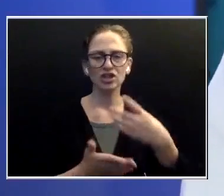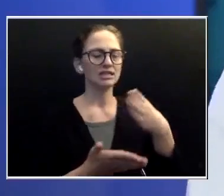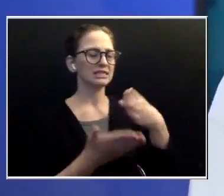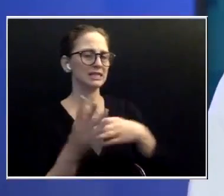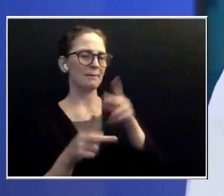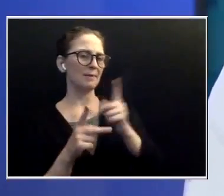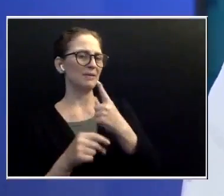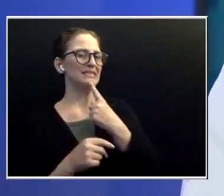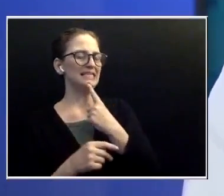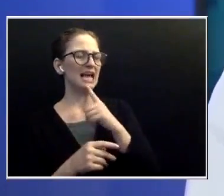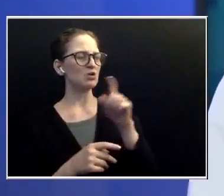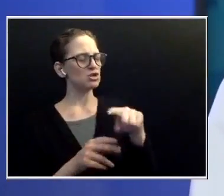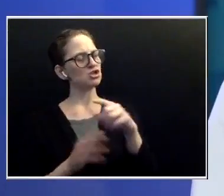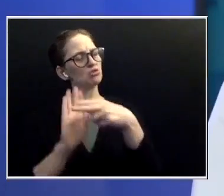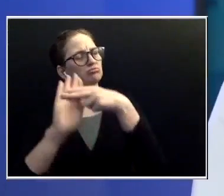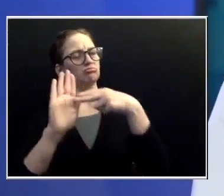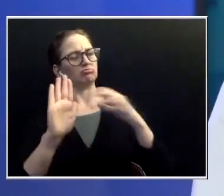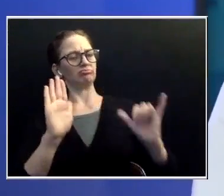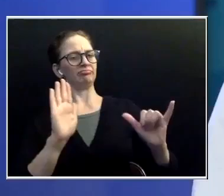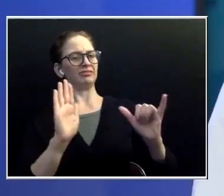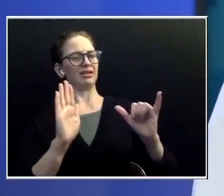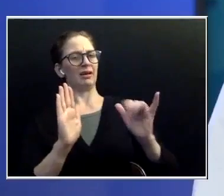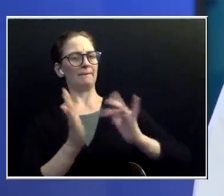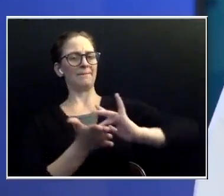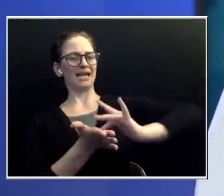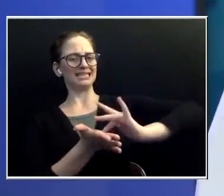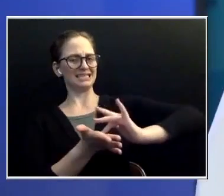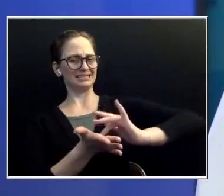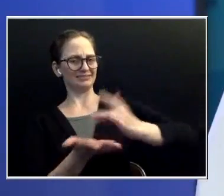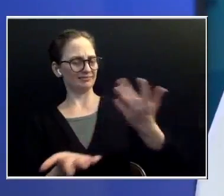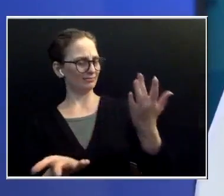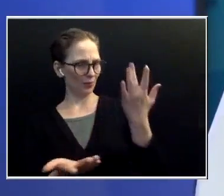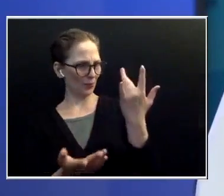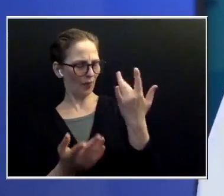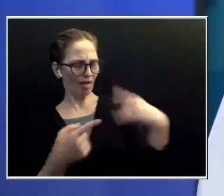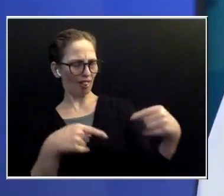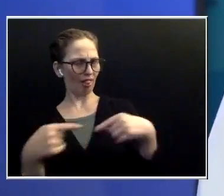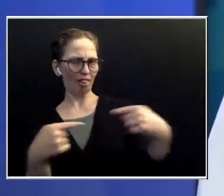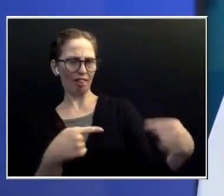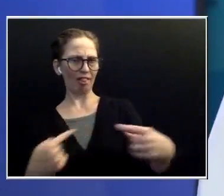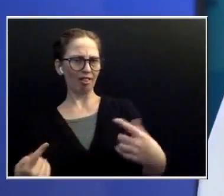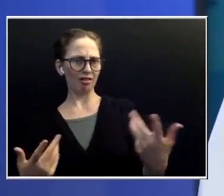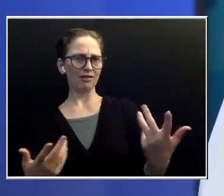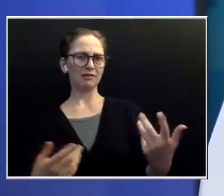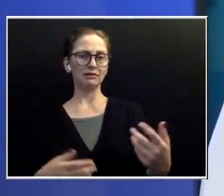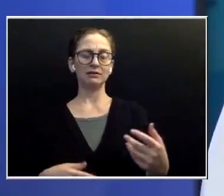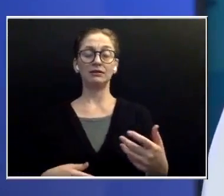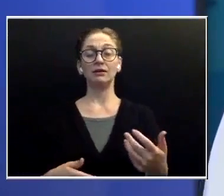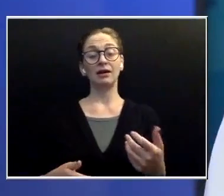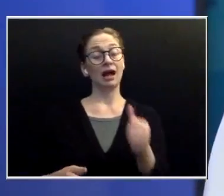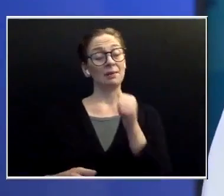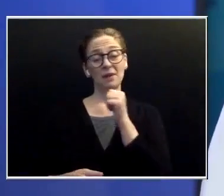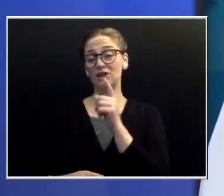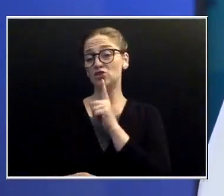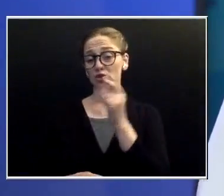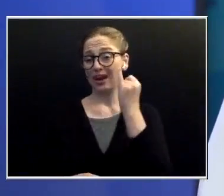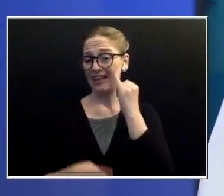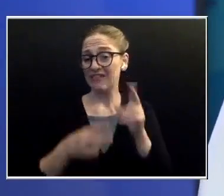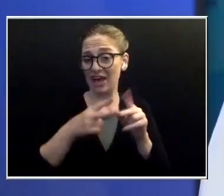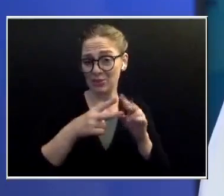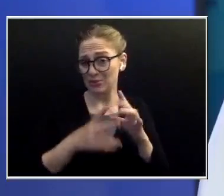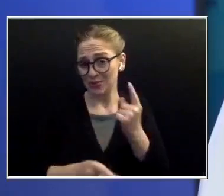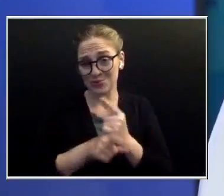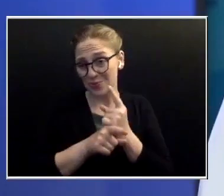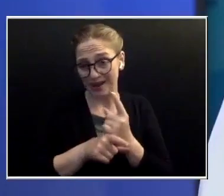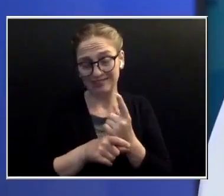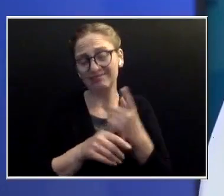classify fecal transplant as a transplant or even actually medication. So first we have to do the screening process. So it's